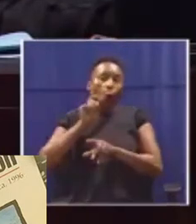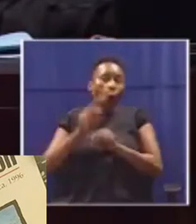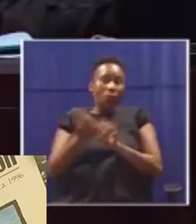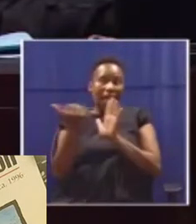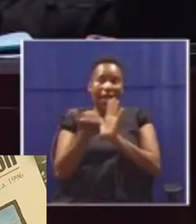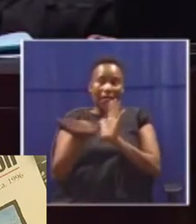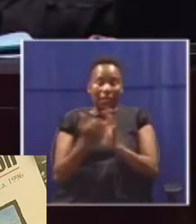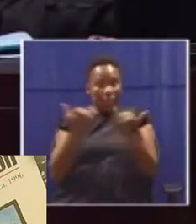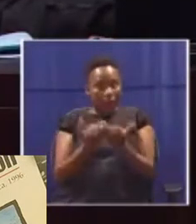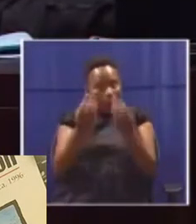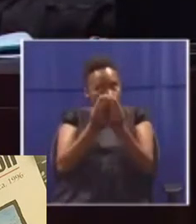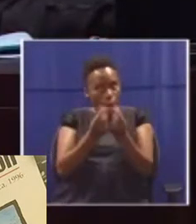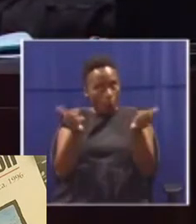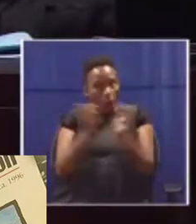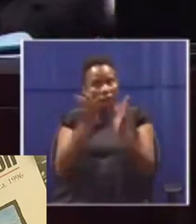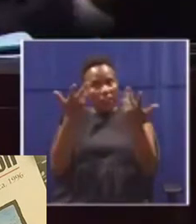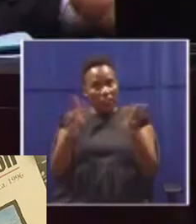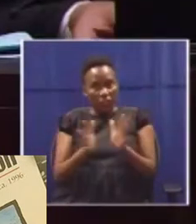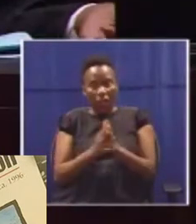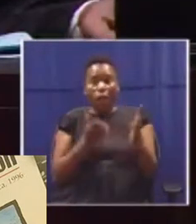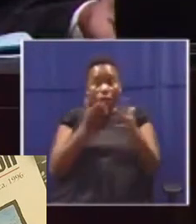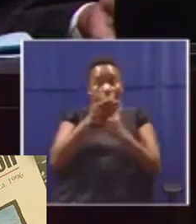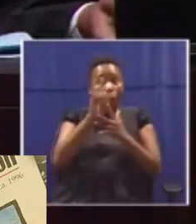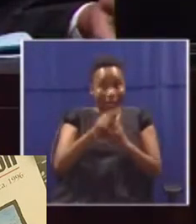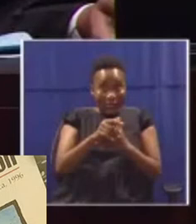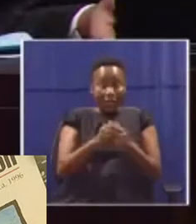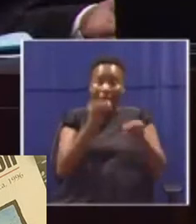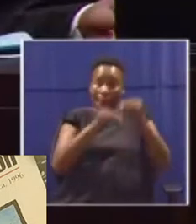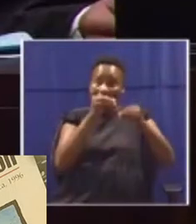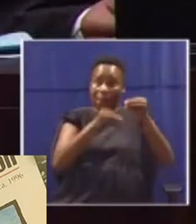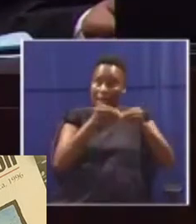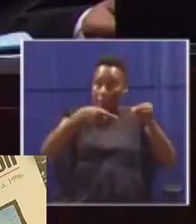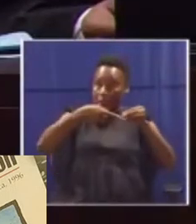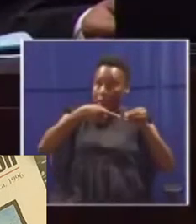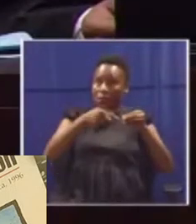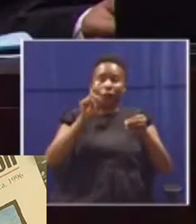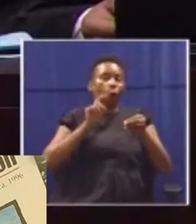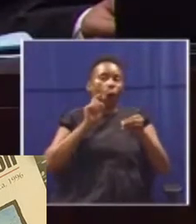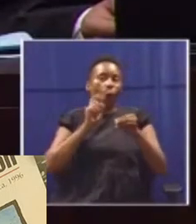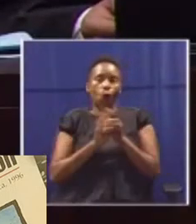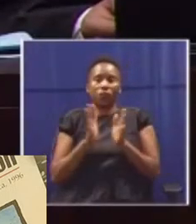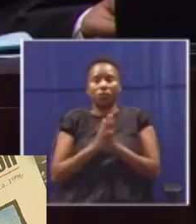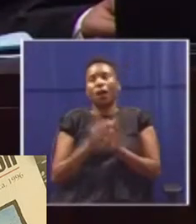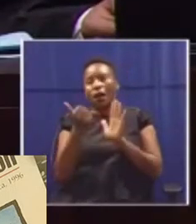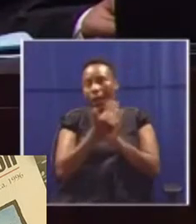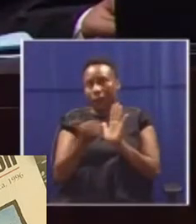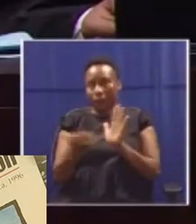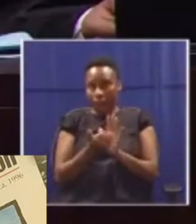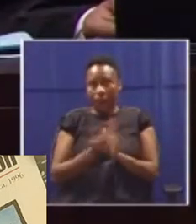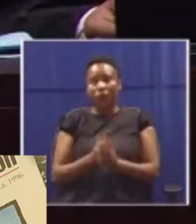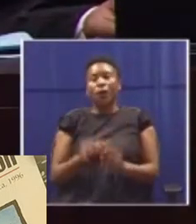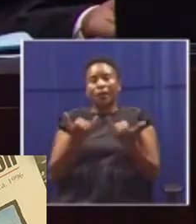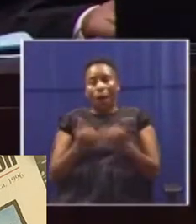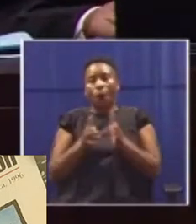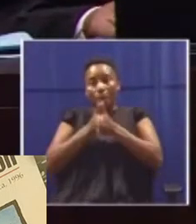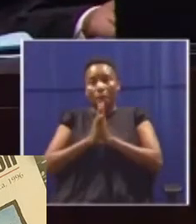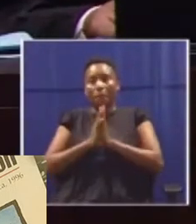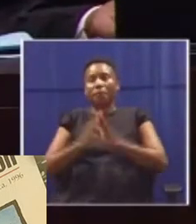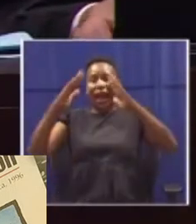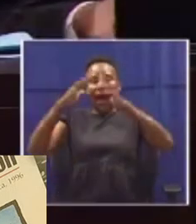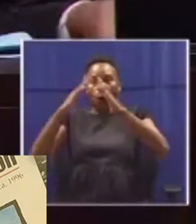the amendment to the Principal Act. The House to consider and